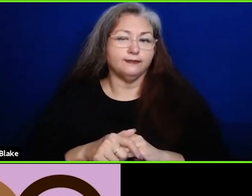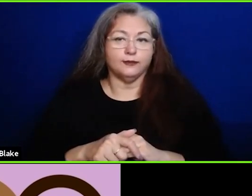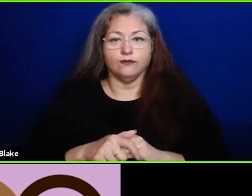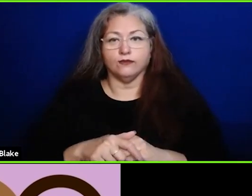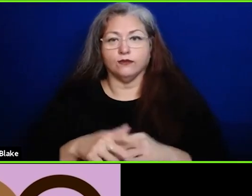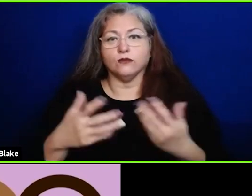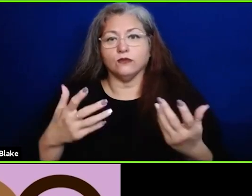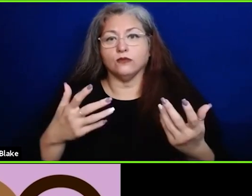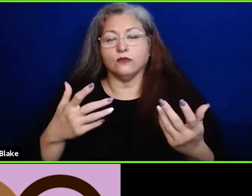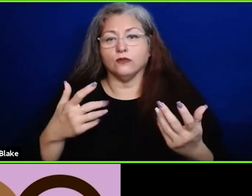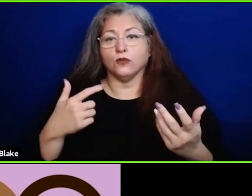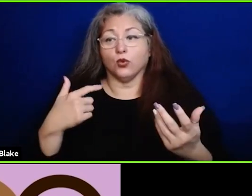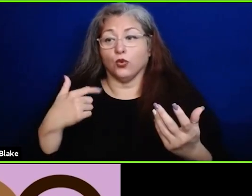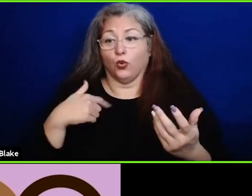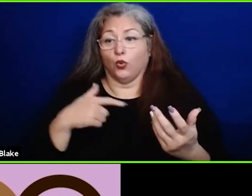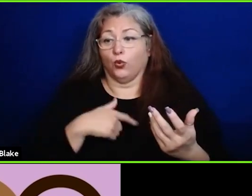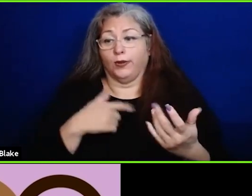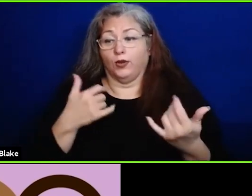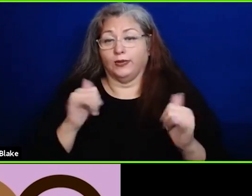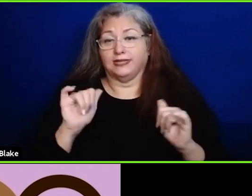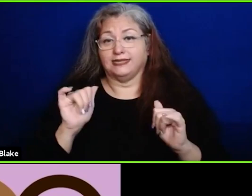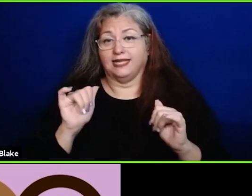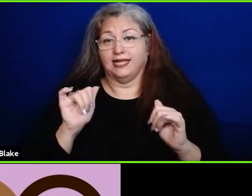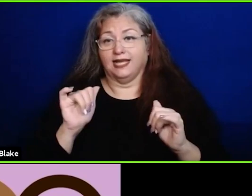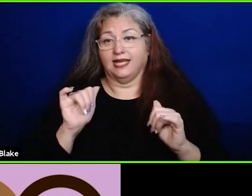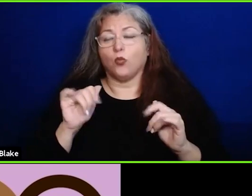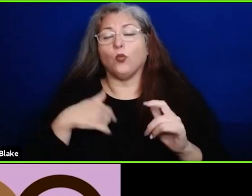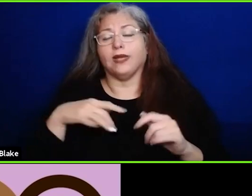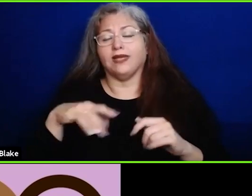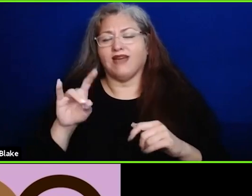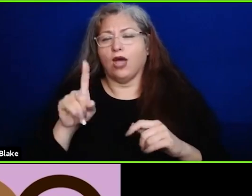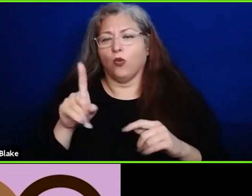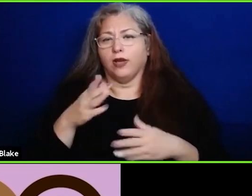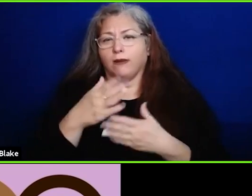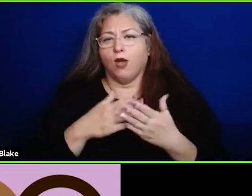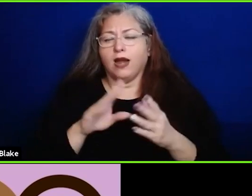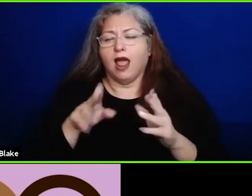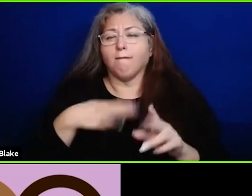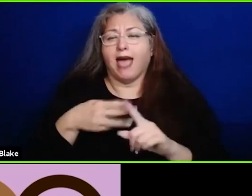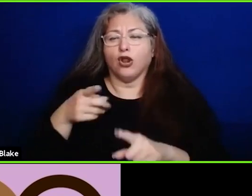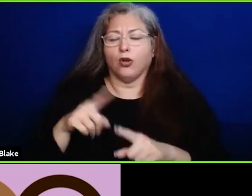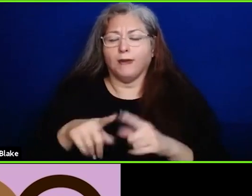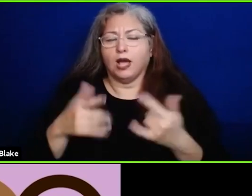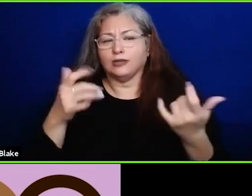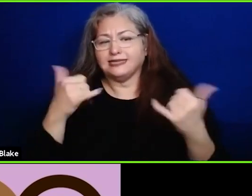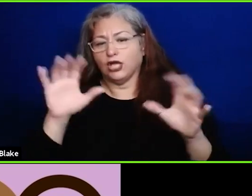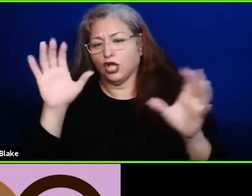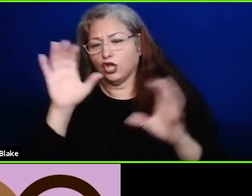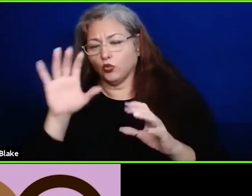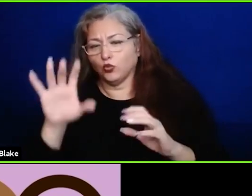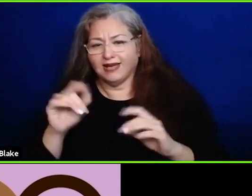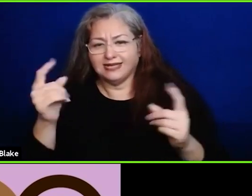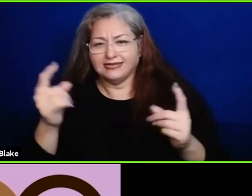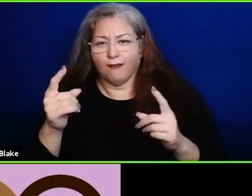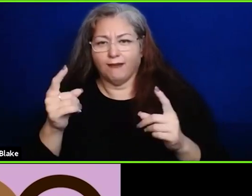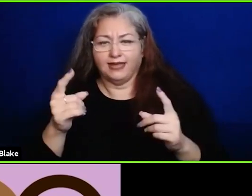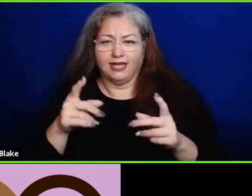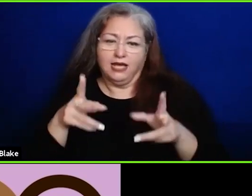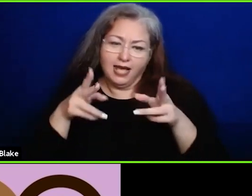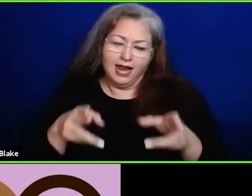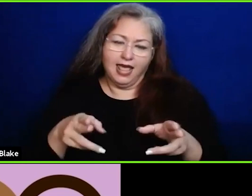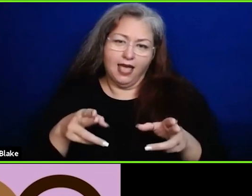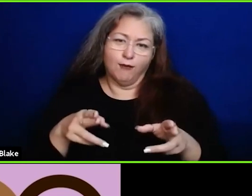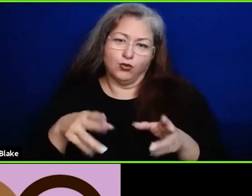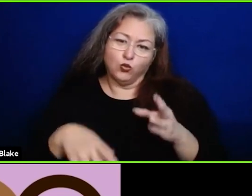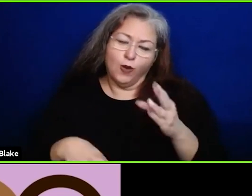we are still looking for this. We found a piece that is about her. We're still looking for some footage to